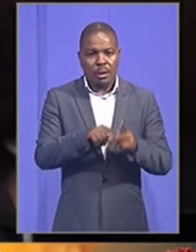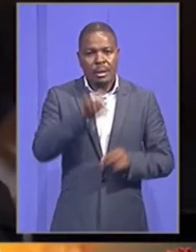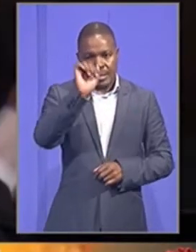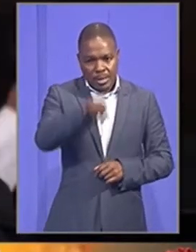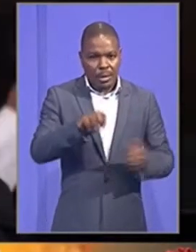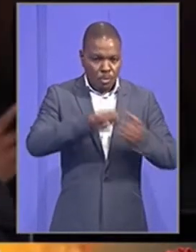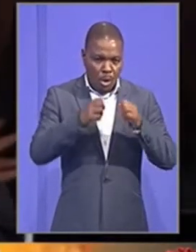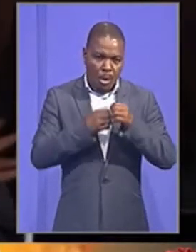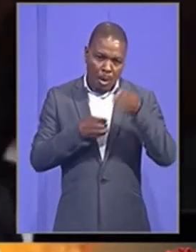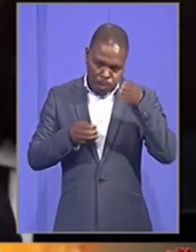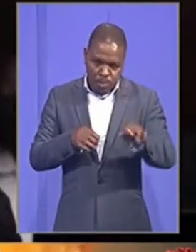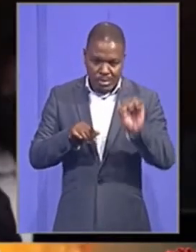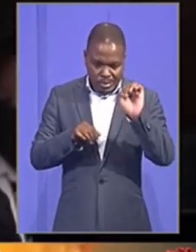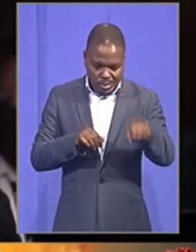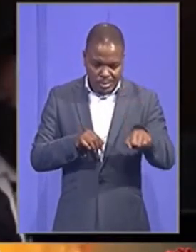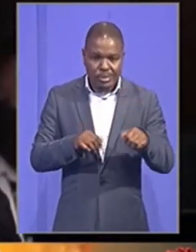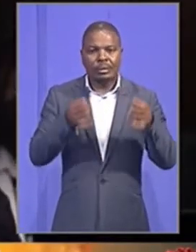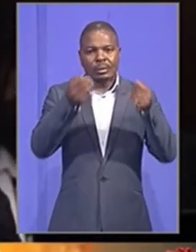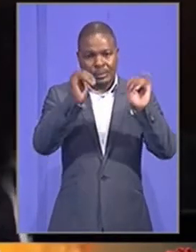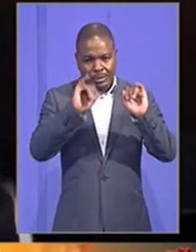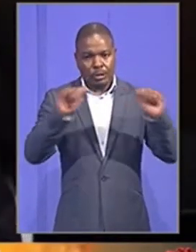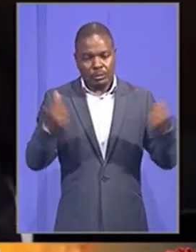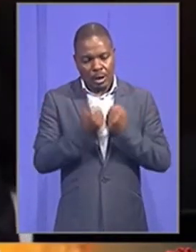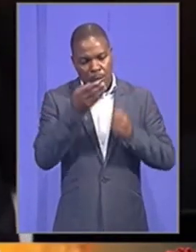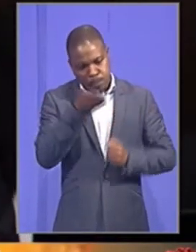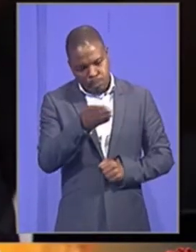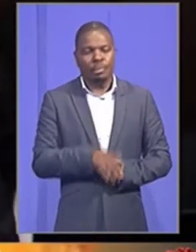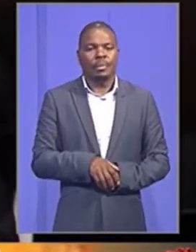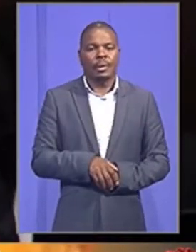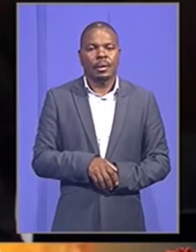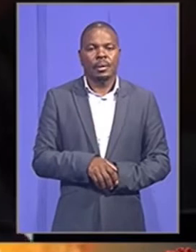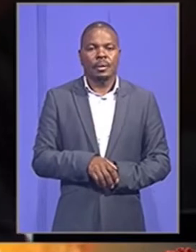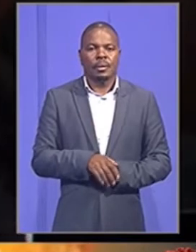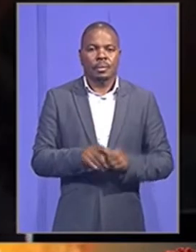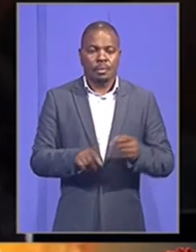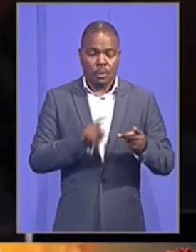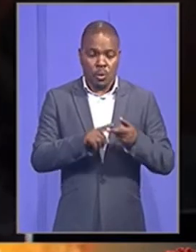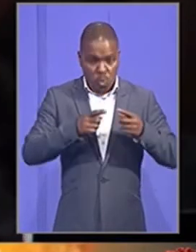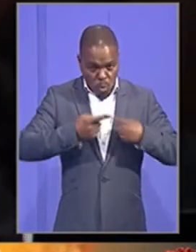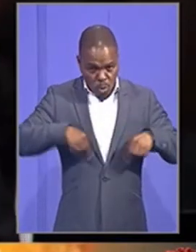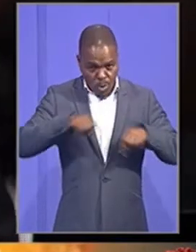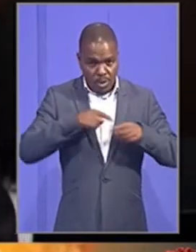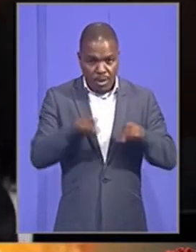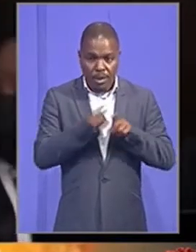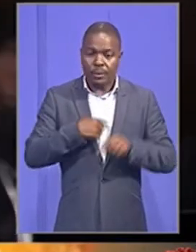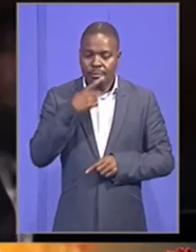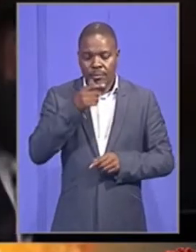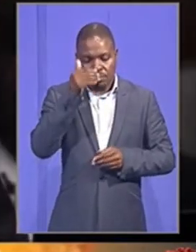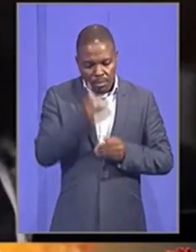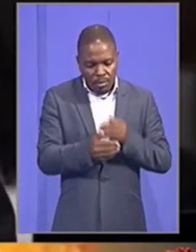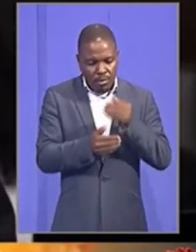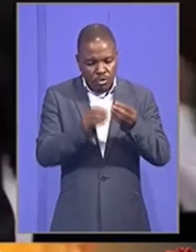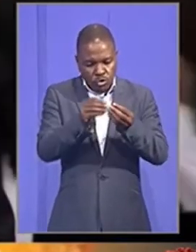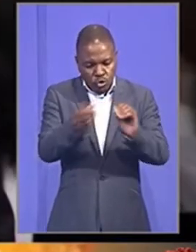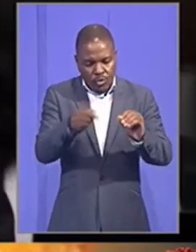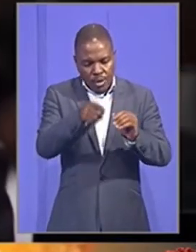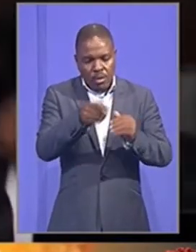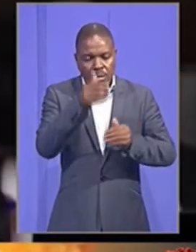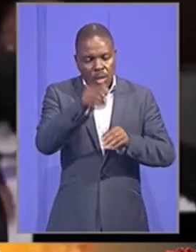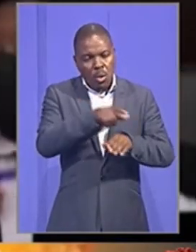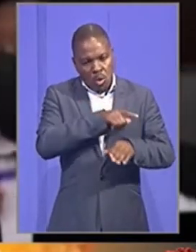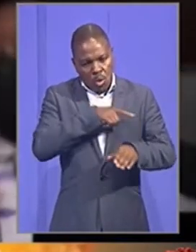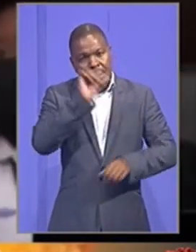crisis and it does have a series of challenges, and as we said, it will take time to resolve some of them.